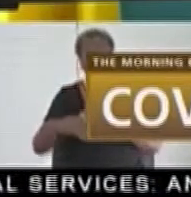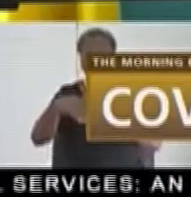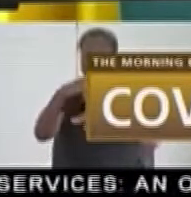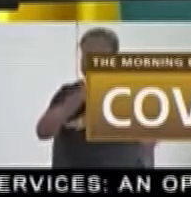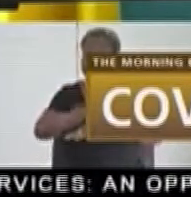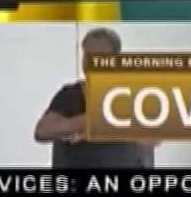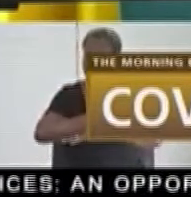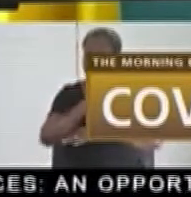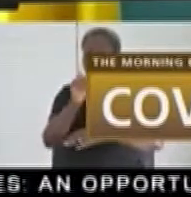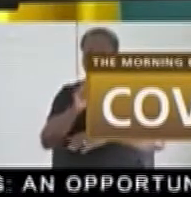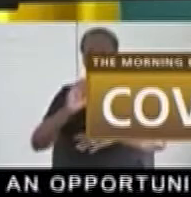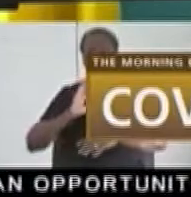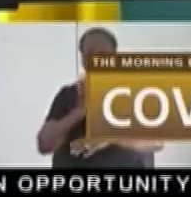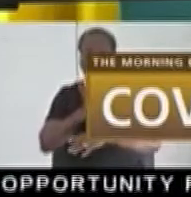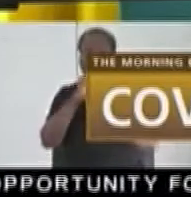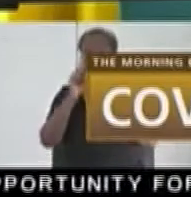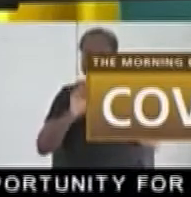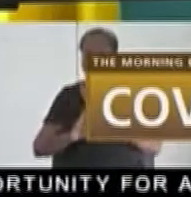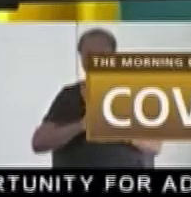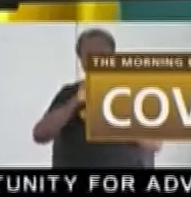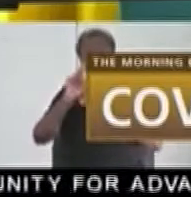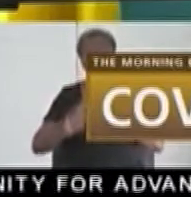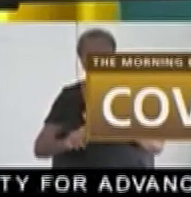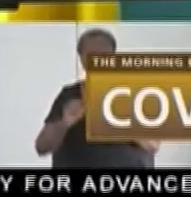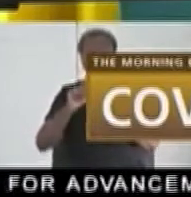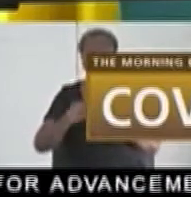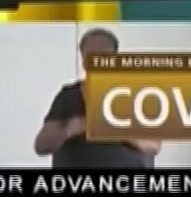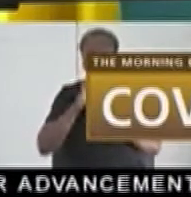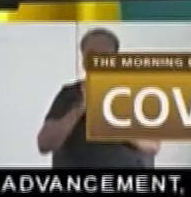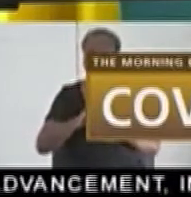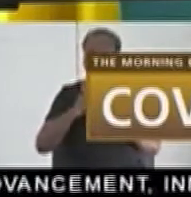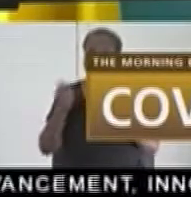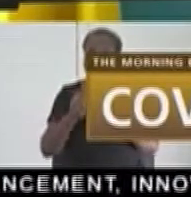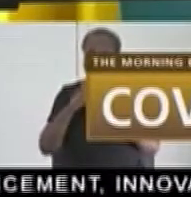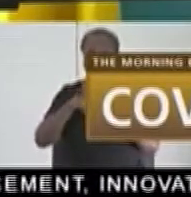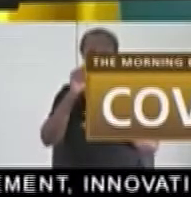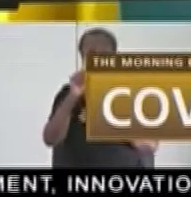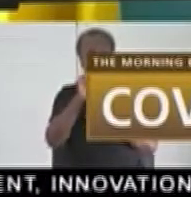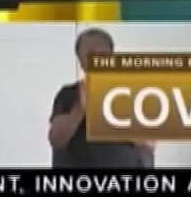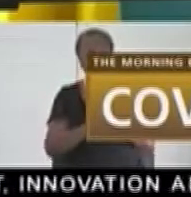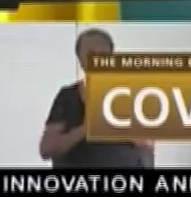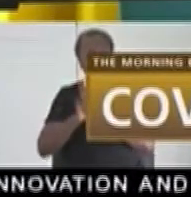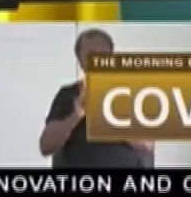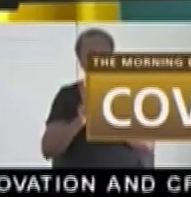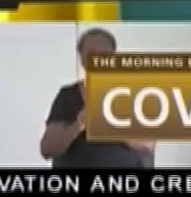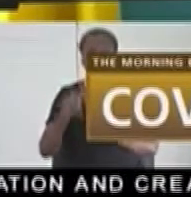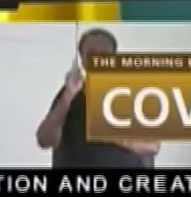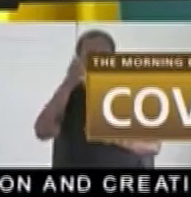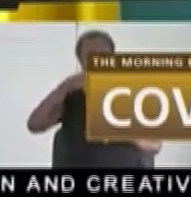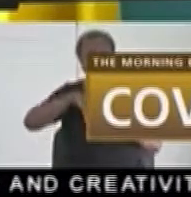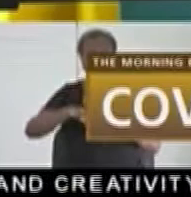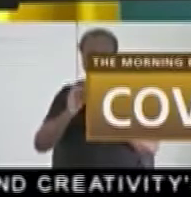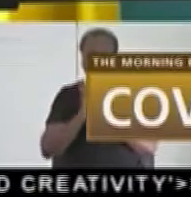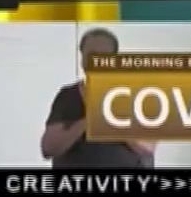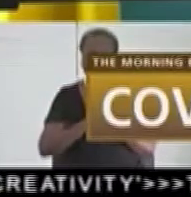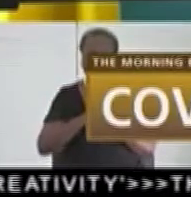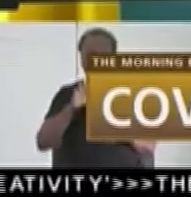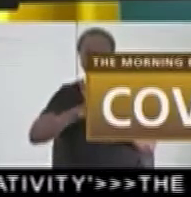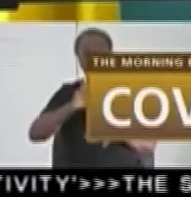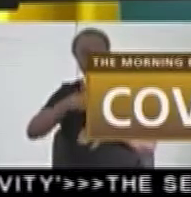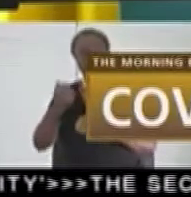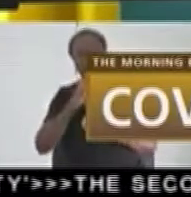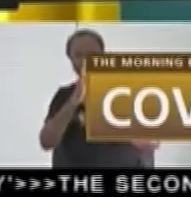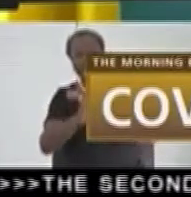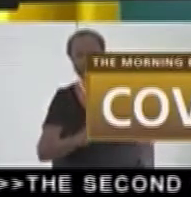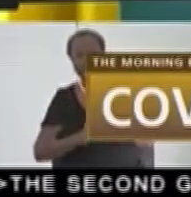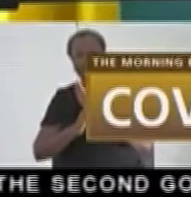where test results can be available within an hour. We are looking into that. On the other hand, there